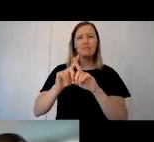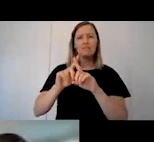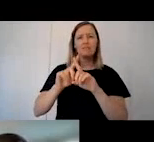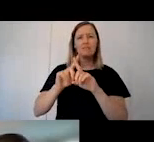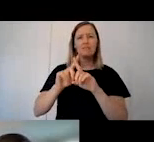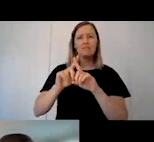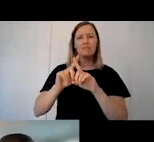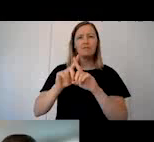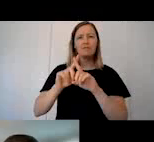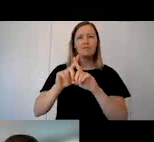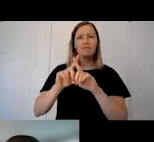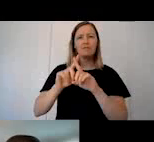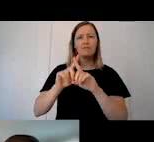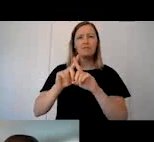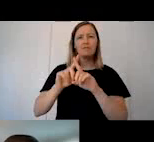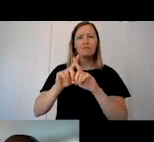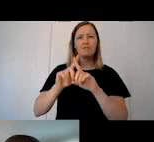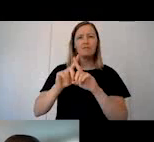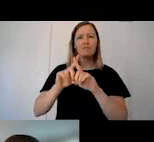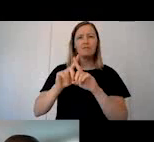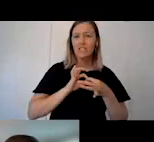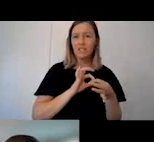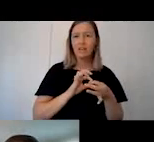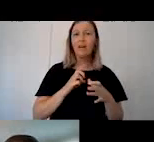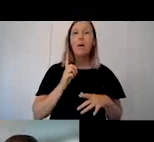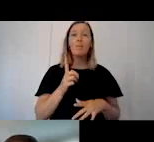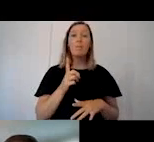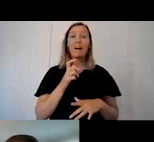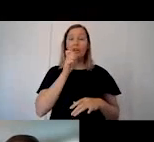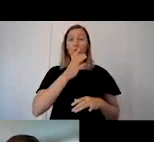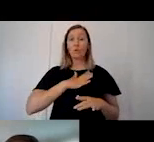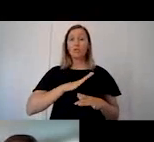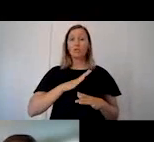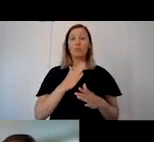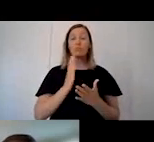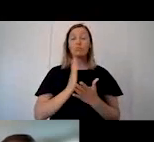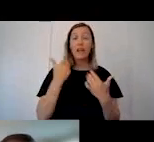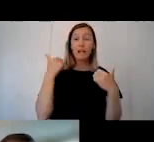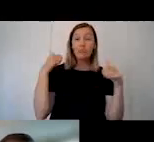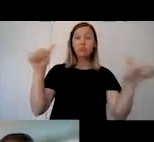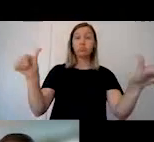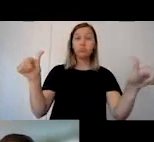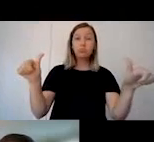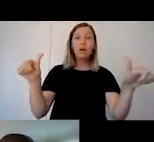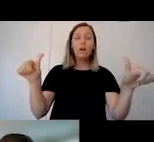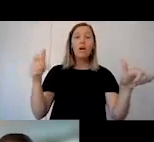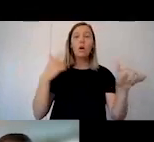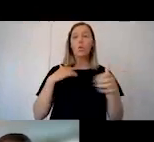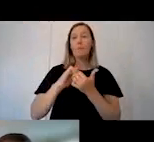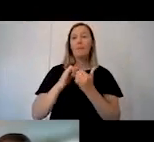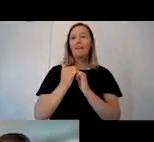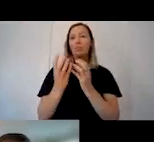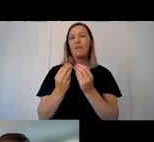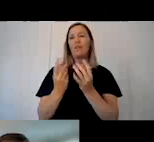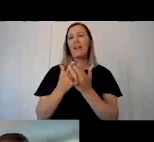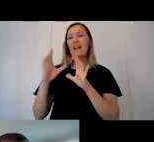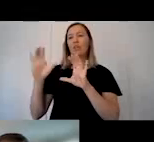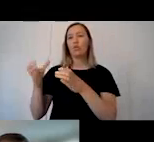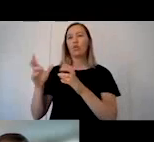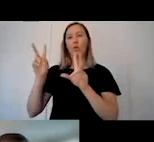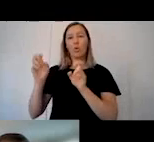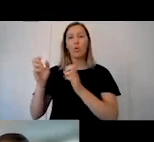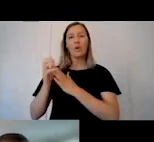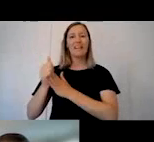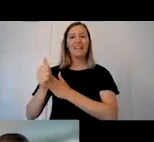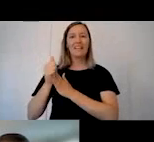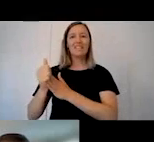in coalition. But in order to be really successful, what we did was we partnered with this other group called the Leadership Conference